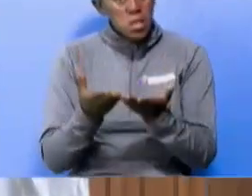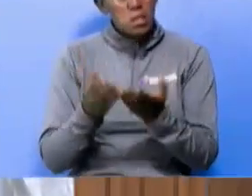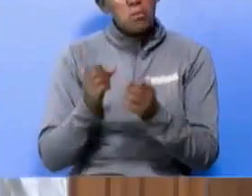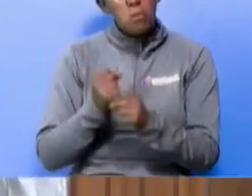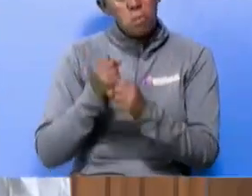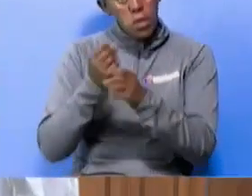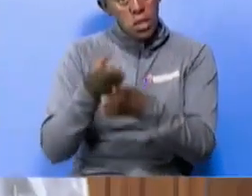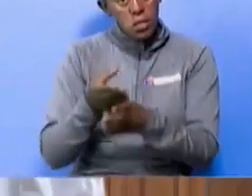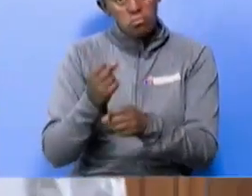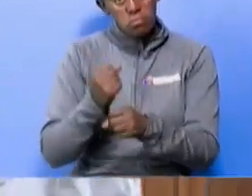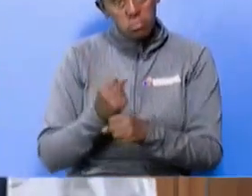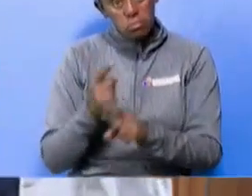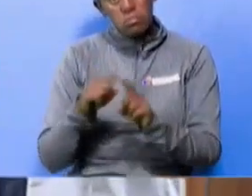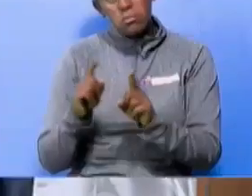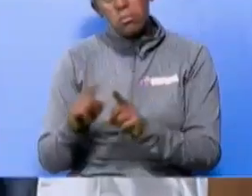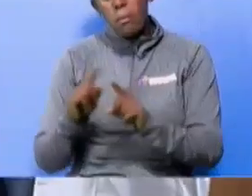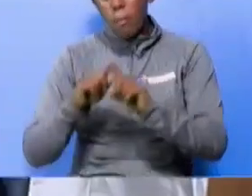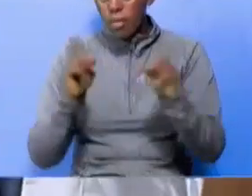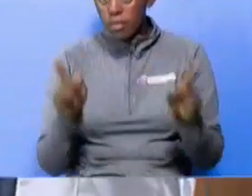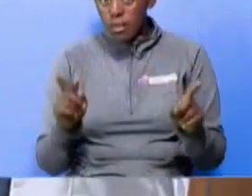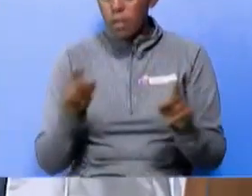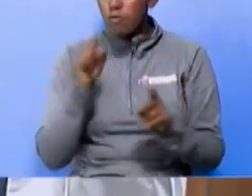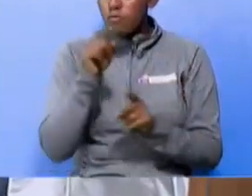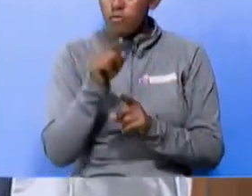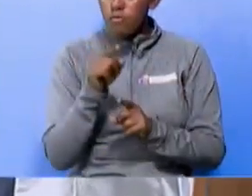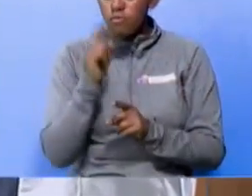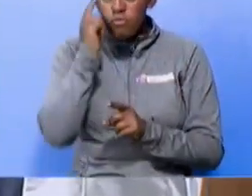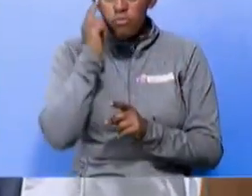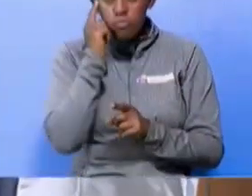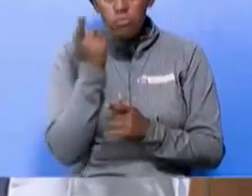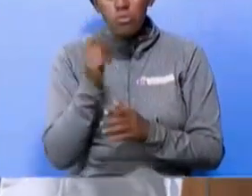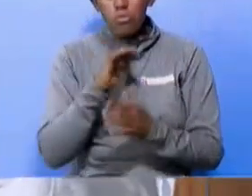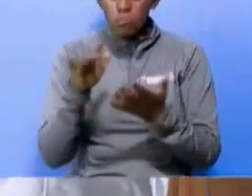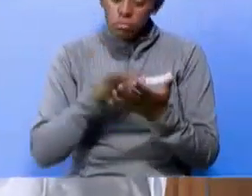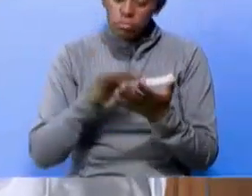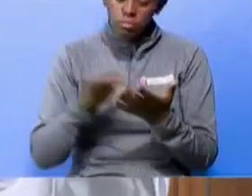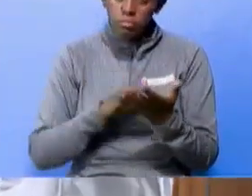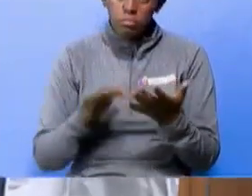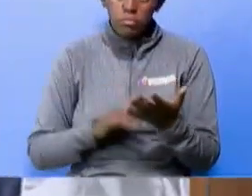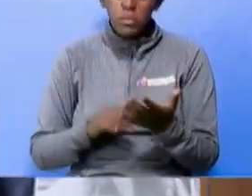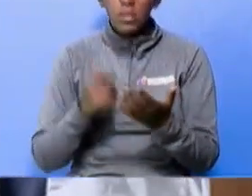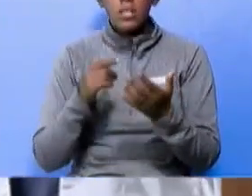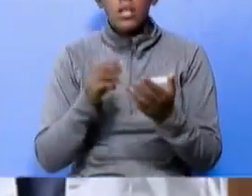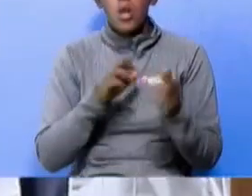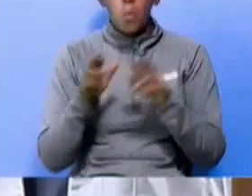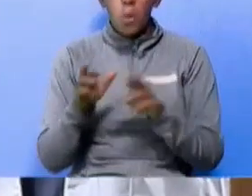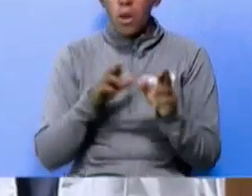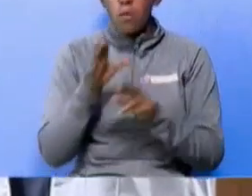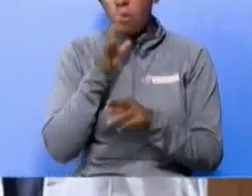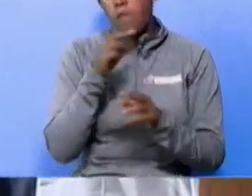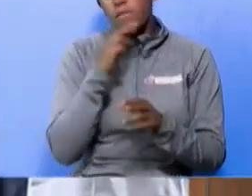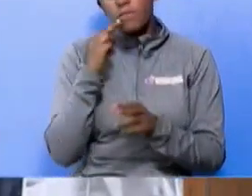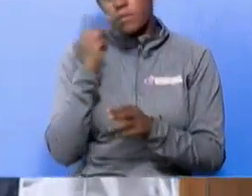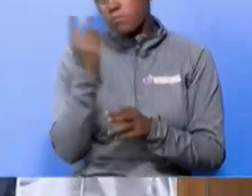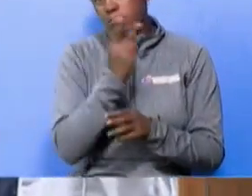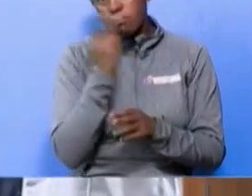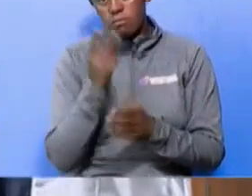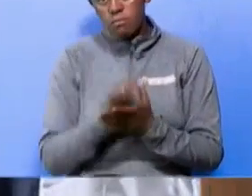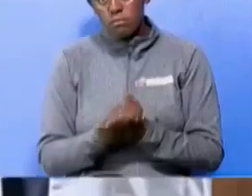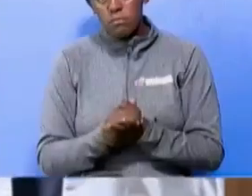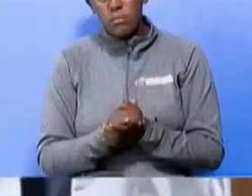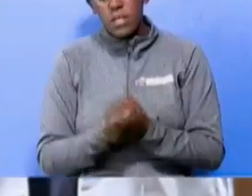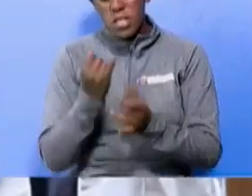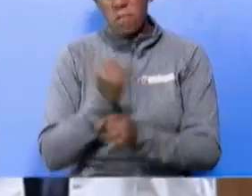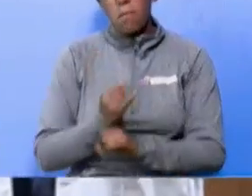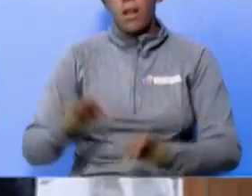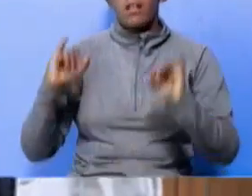something like that. But you have to study all the irregular and irregular verbs independently,